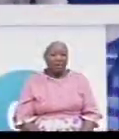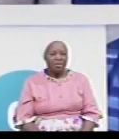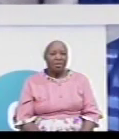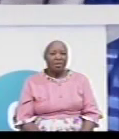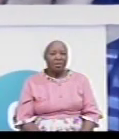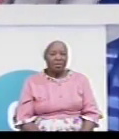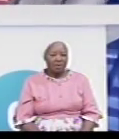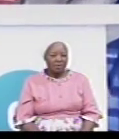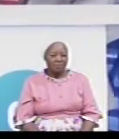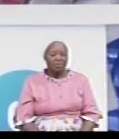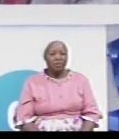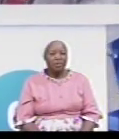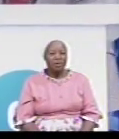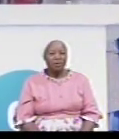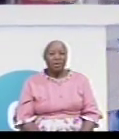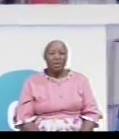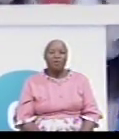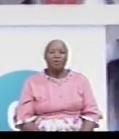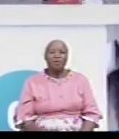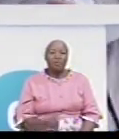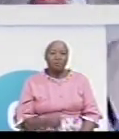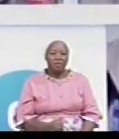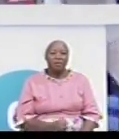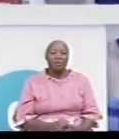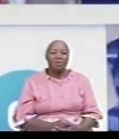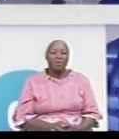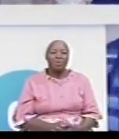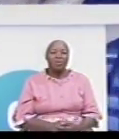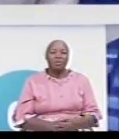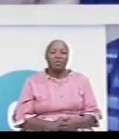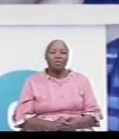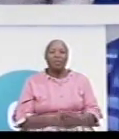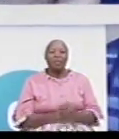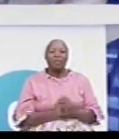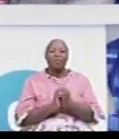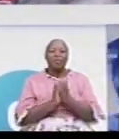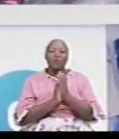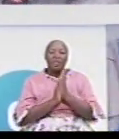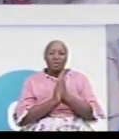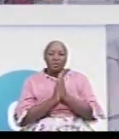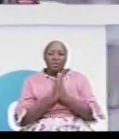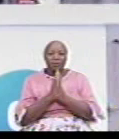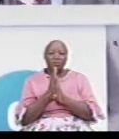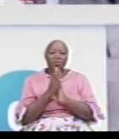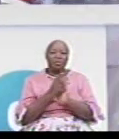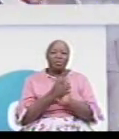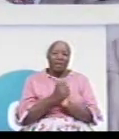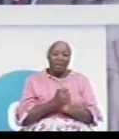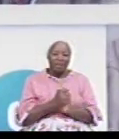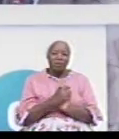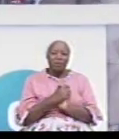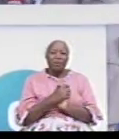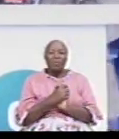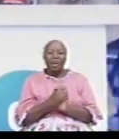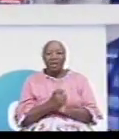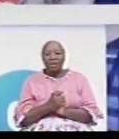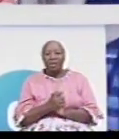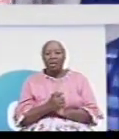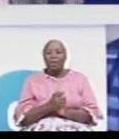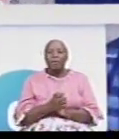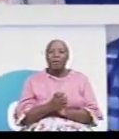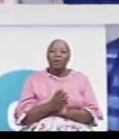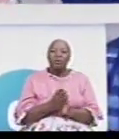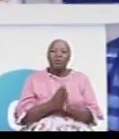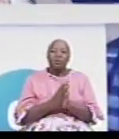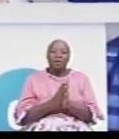Journey message from all the people who are here. And those who are on the way coming. We want to thank